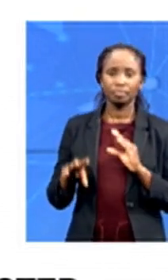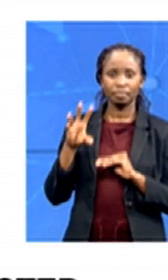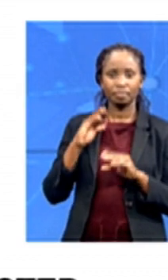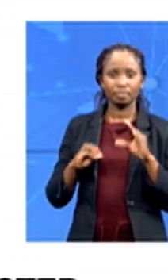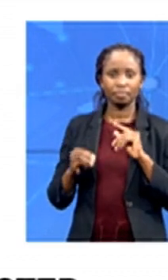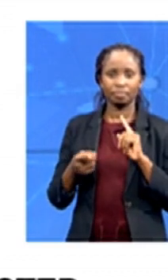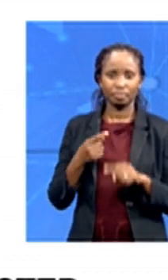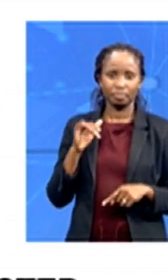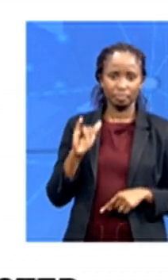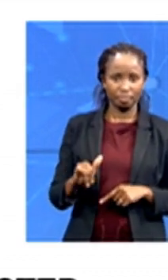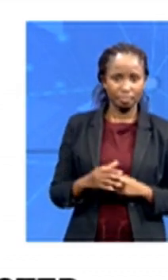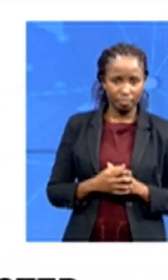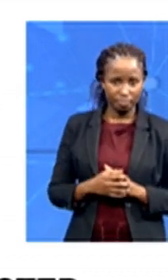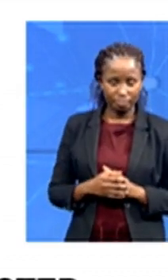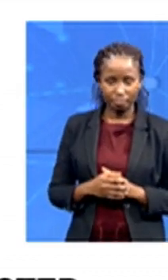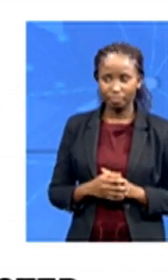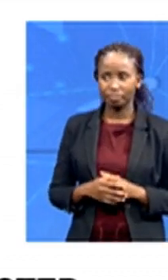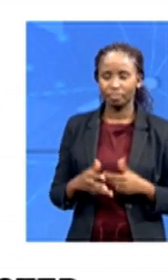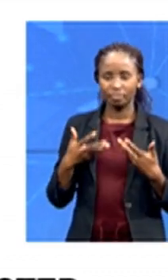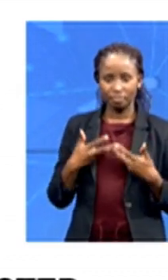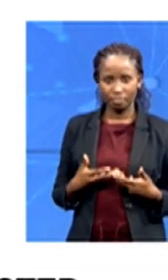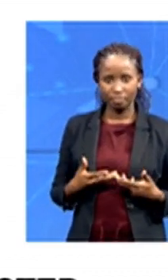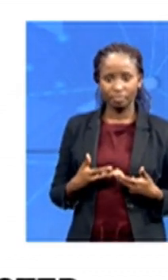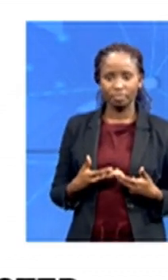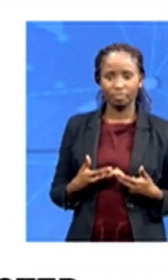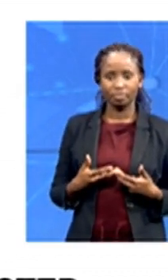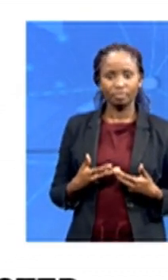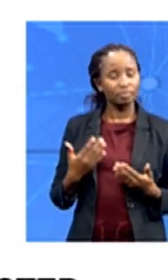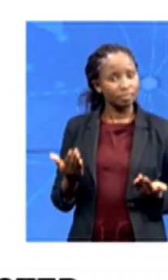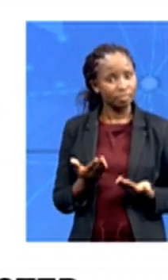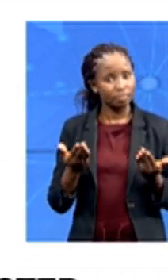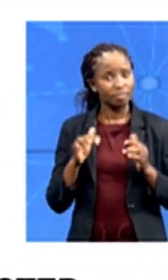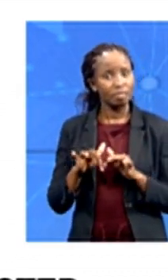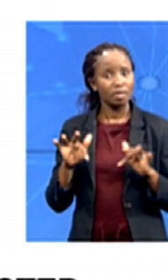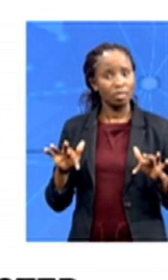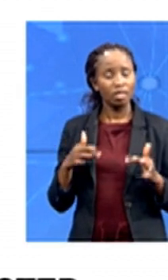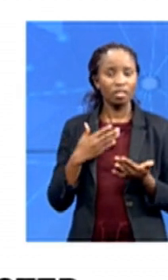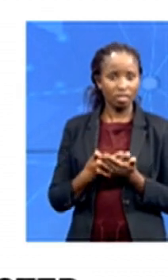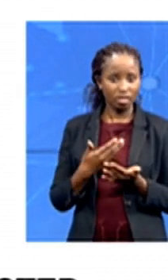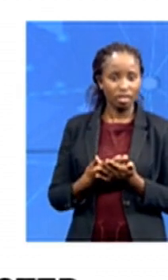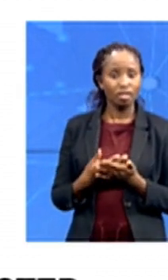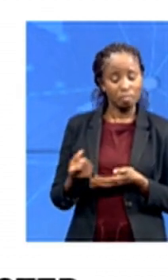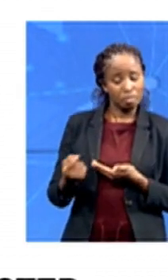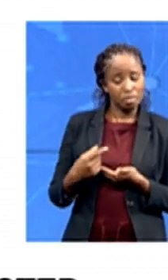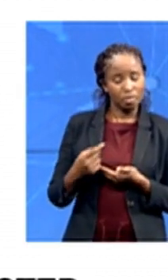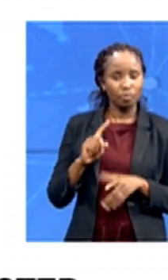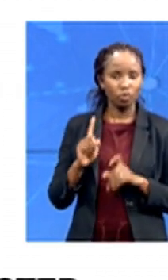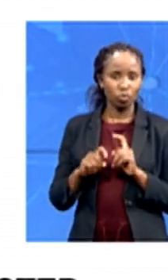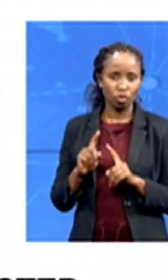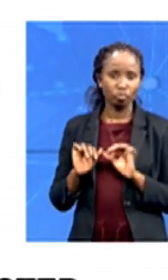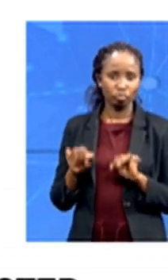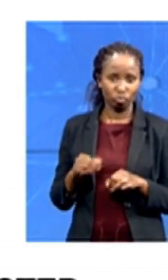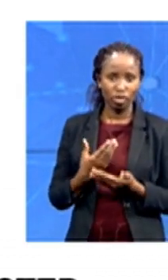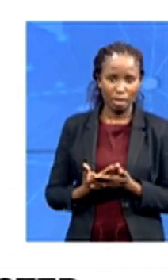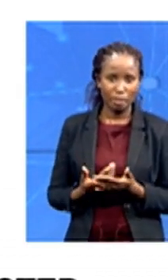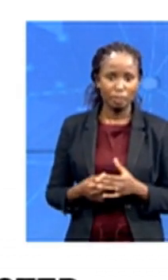I'll encourage participants of this webinar to continue sending questions through the chat. We have learned, or we have heard